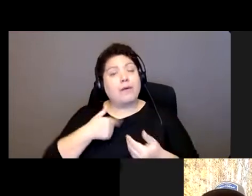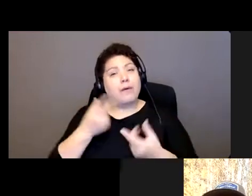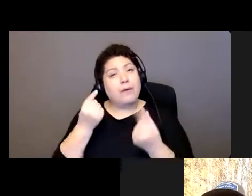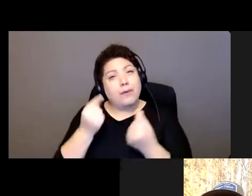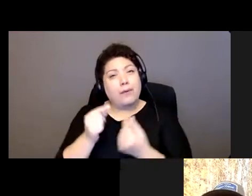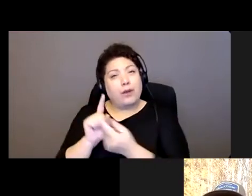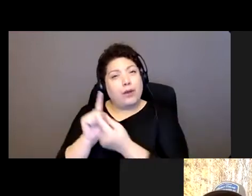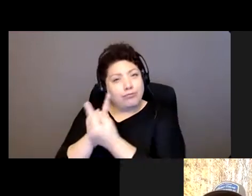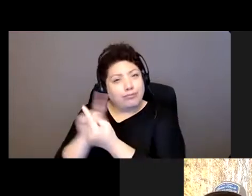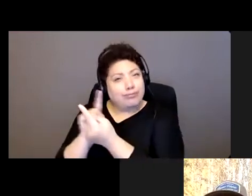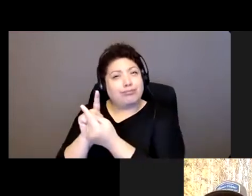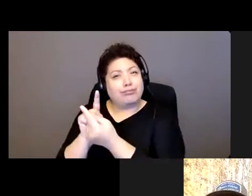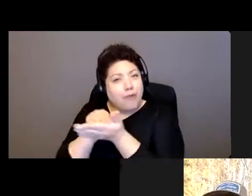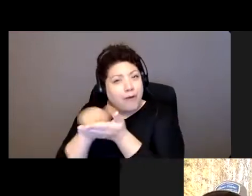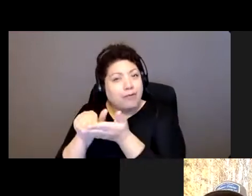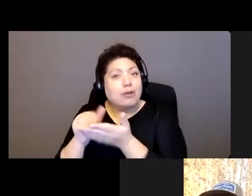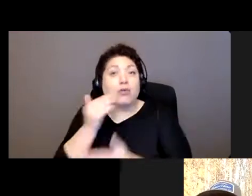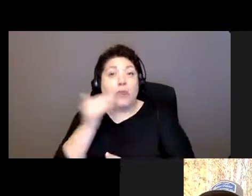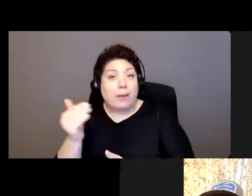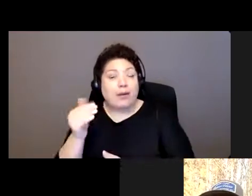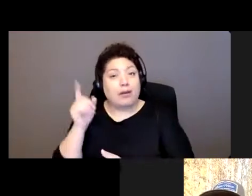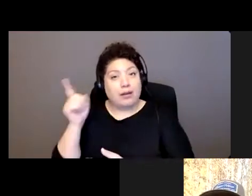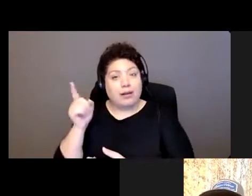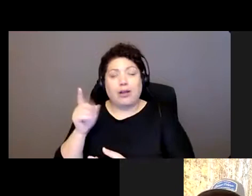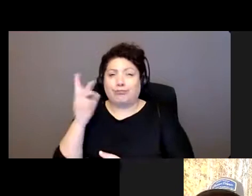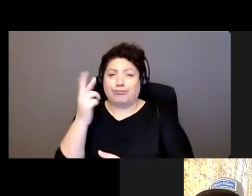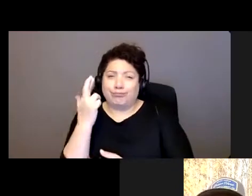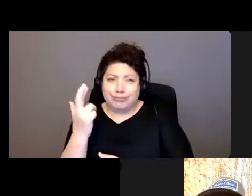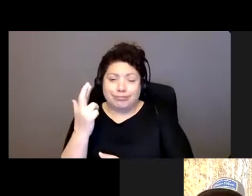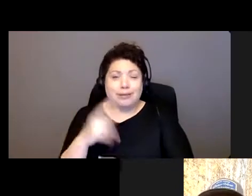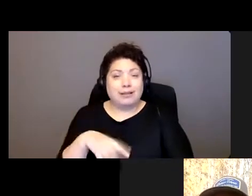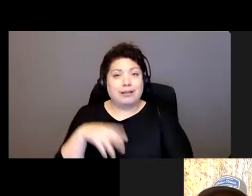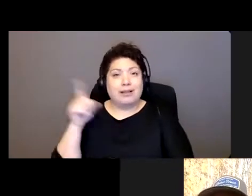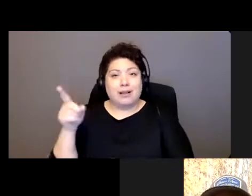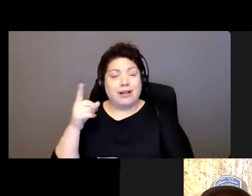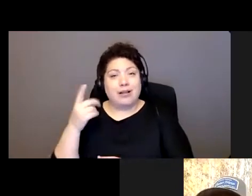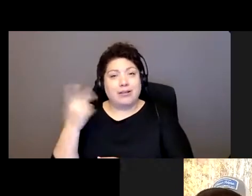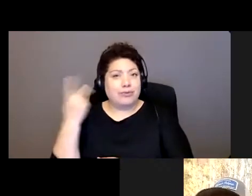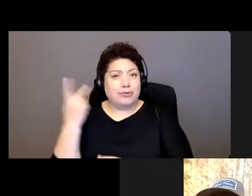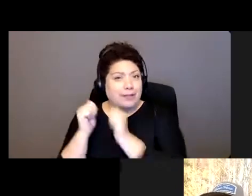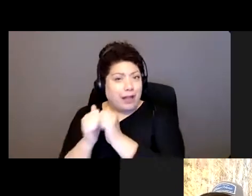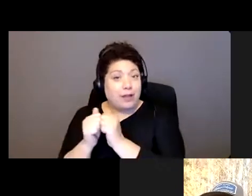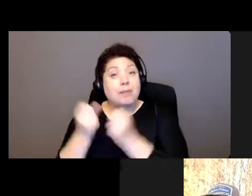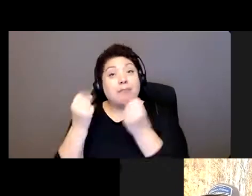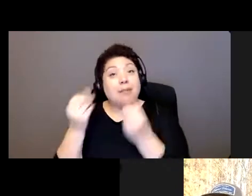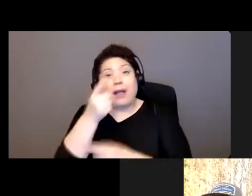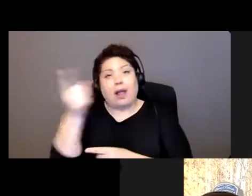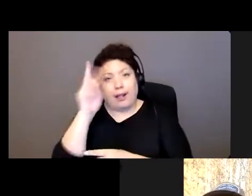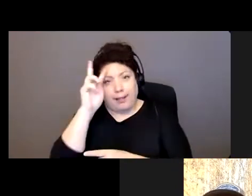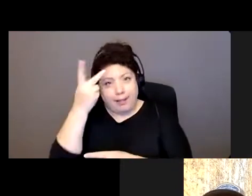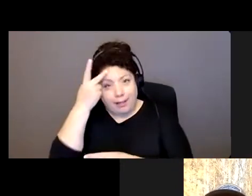My grandma was my bestie, my number one. We were always together. People sometimes thought she was maybe my mom. They weren't